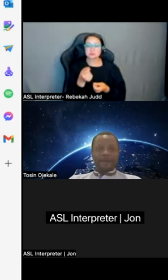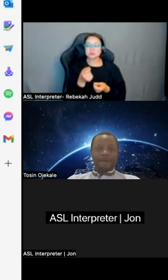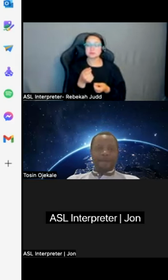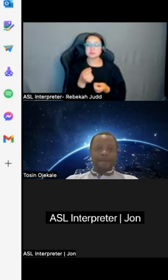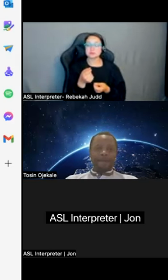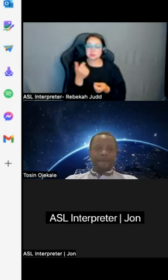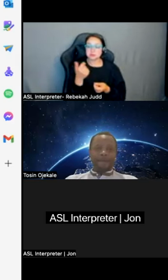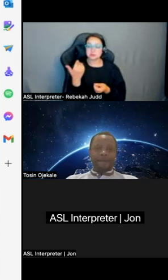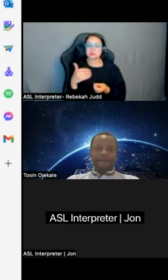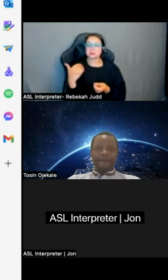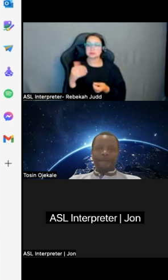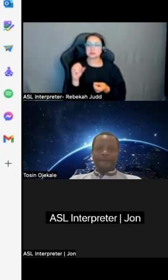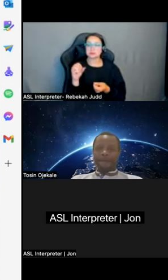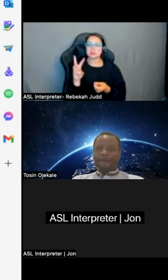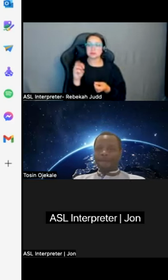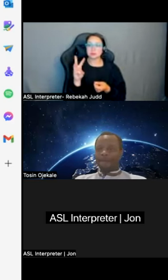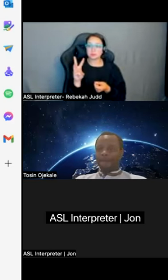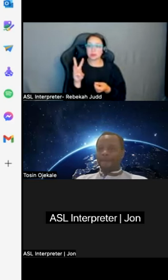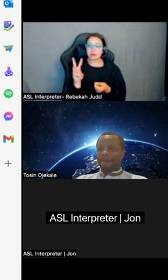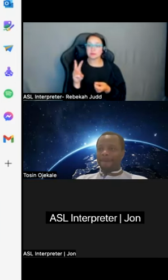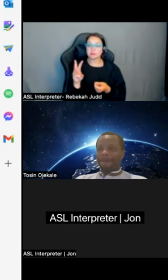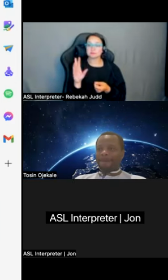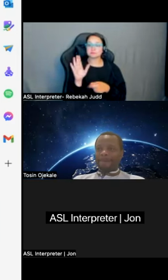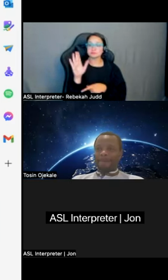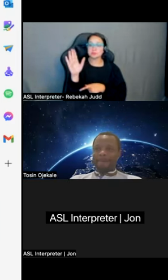Yeah, it's time for questions.